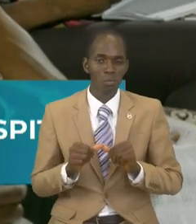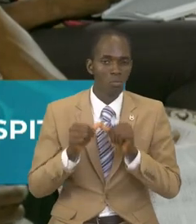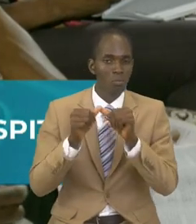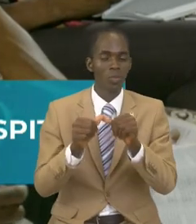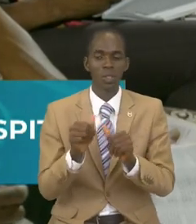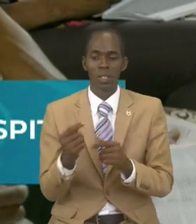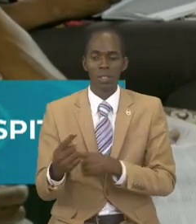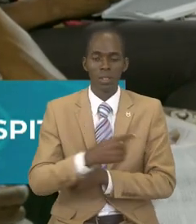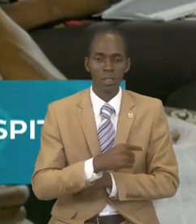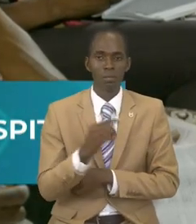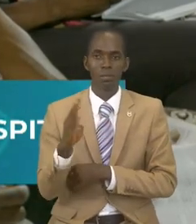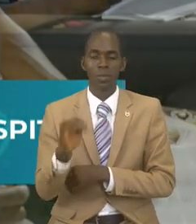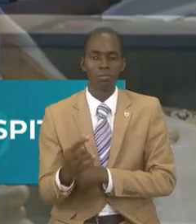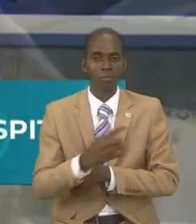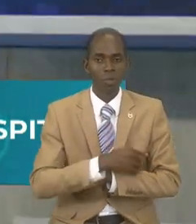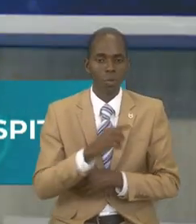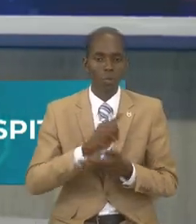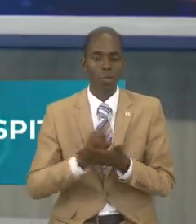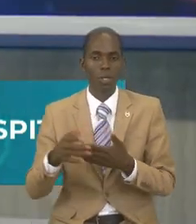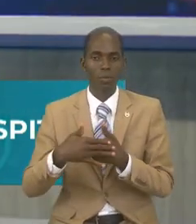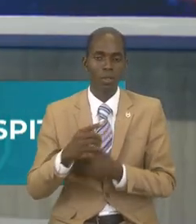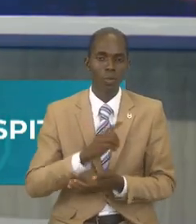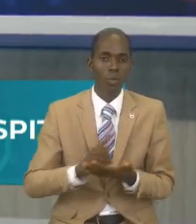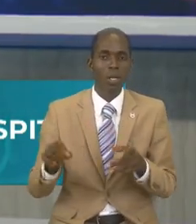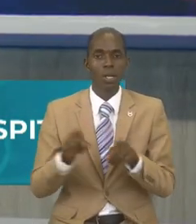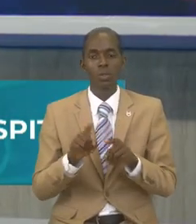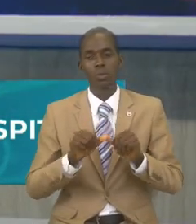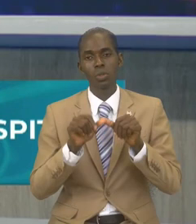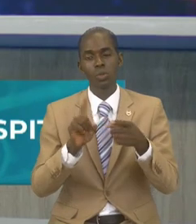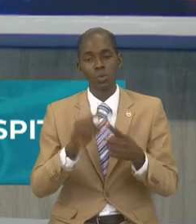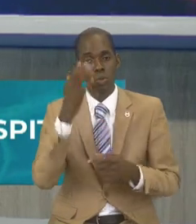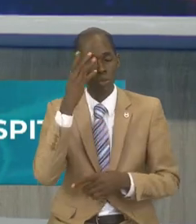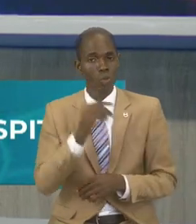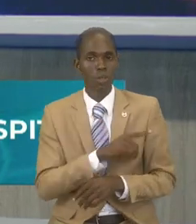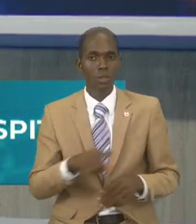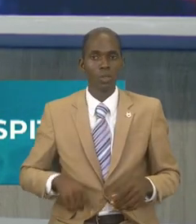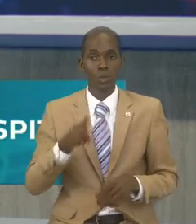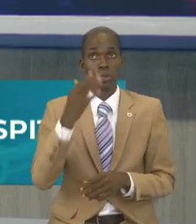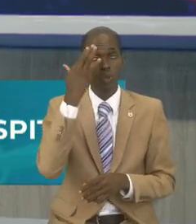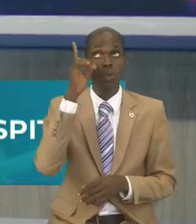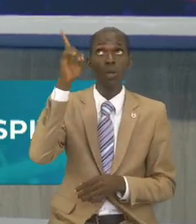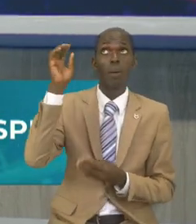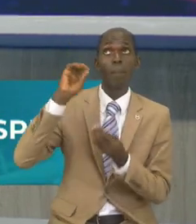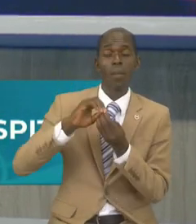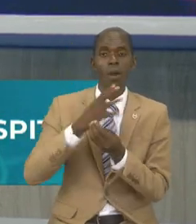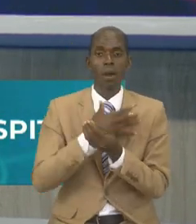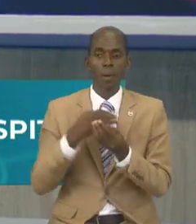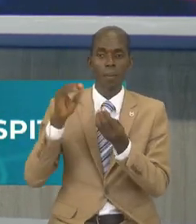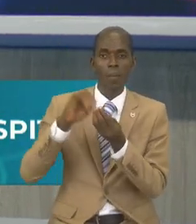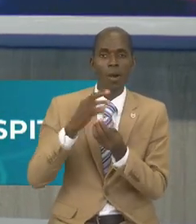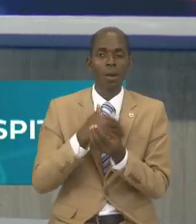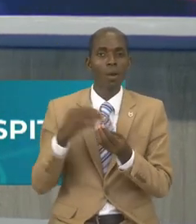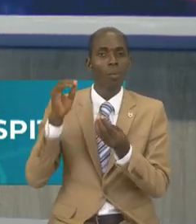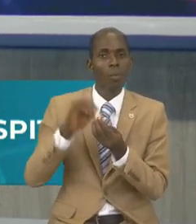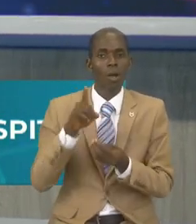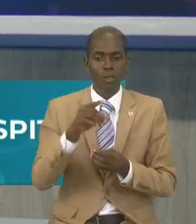after day and week after week, as you keep on knowing the Lord and you know him more and more and more, and you